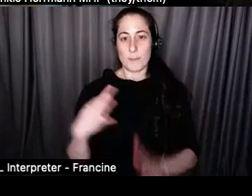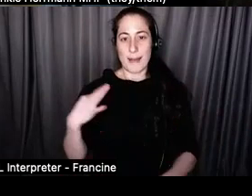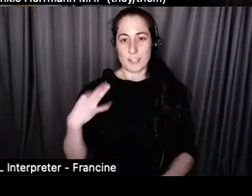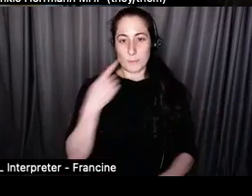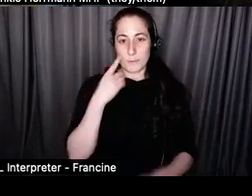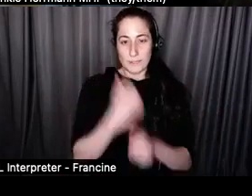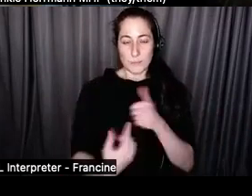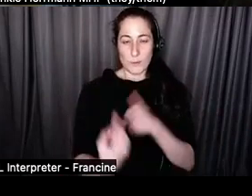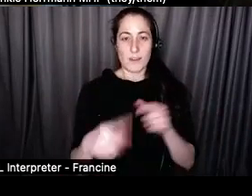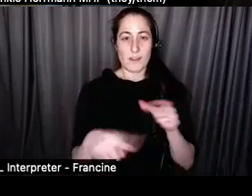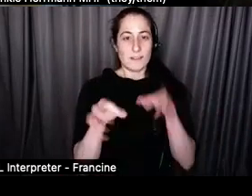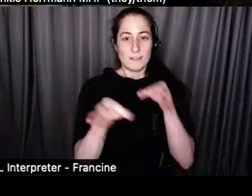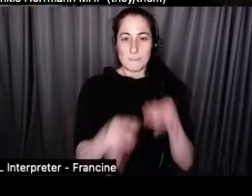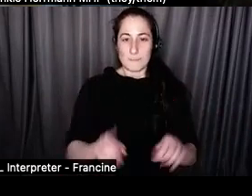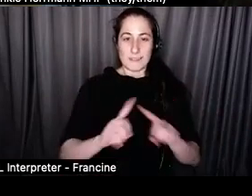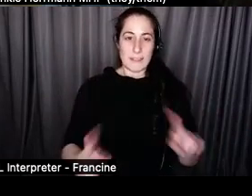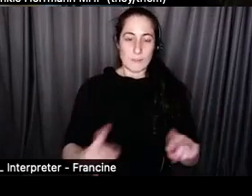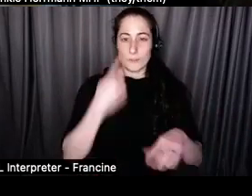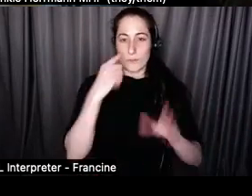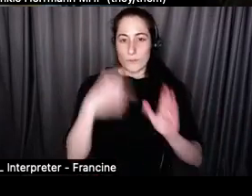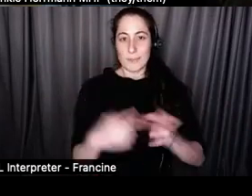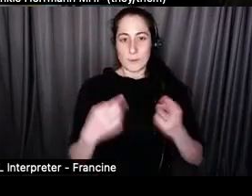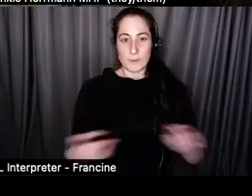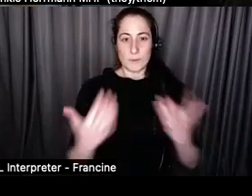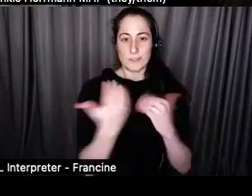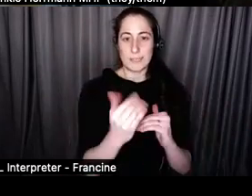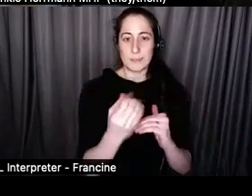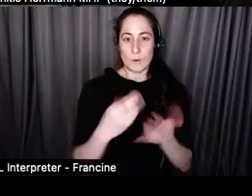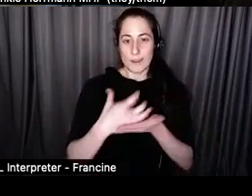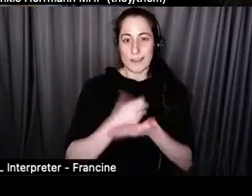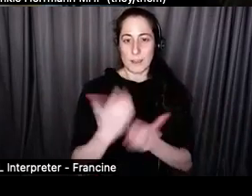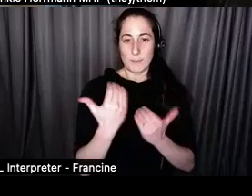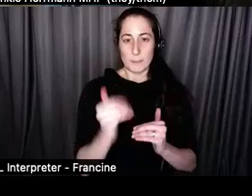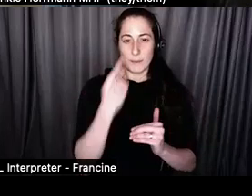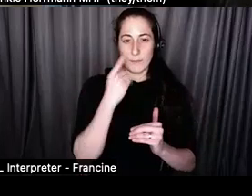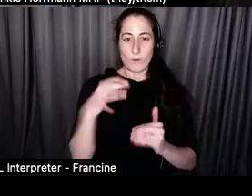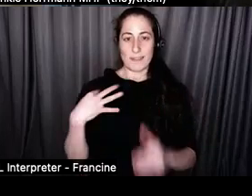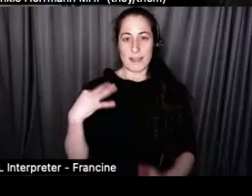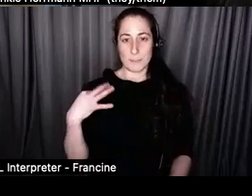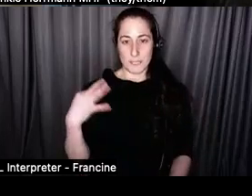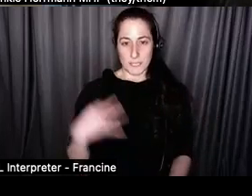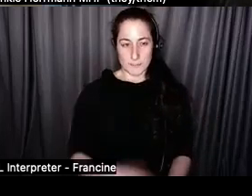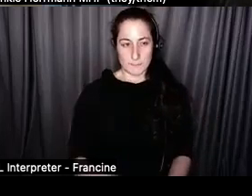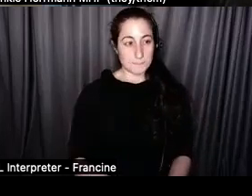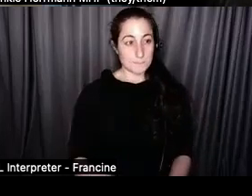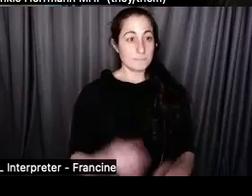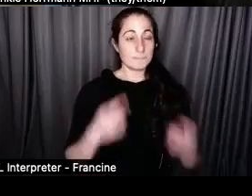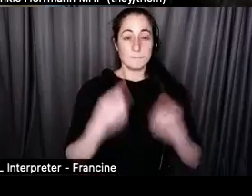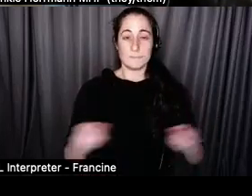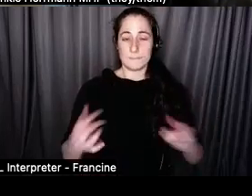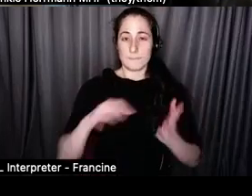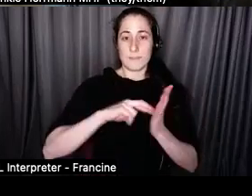between kind of like what the resource limits or income limits might be to be eligible. So resources would be something